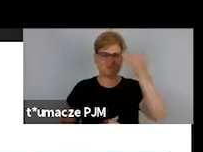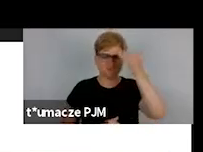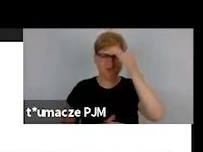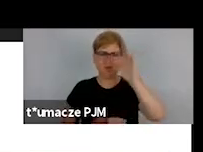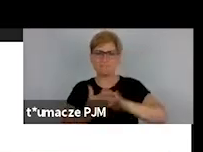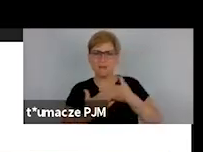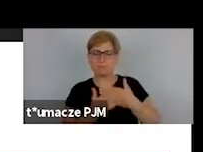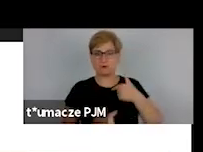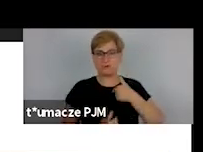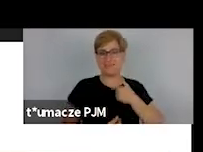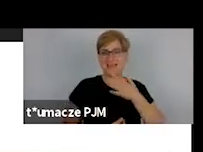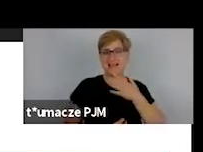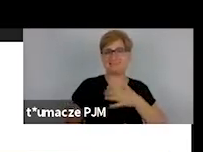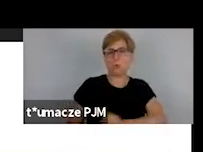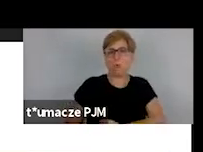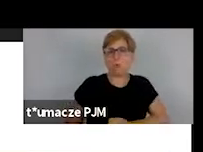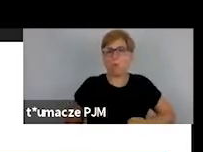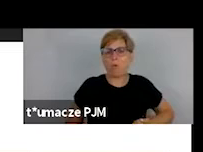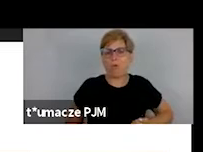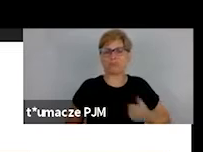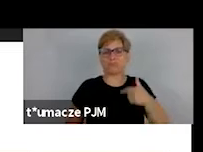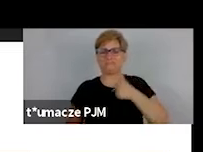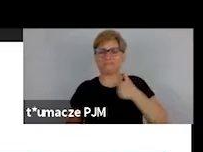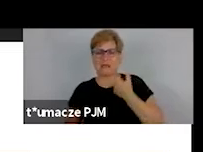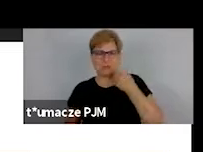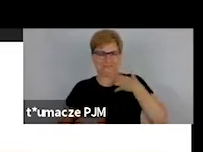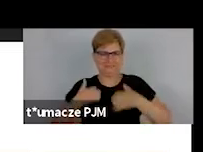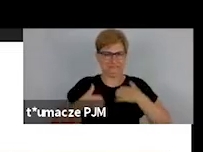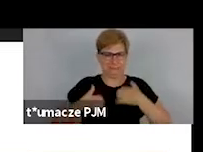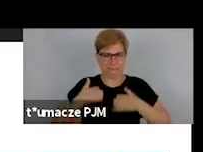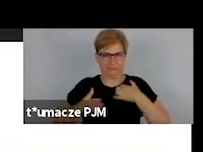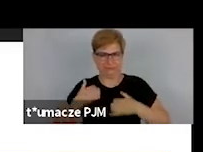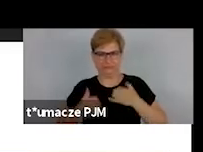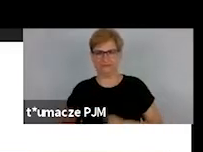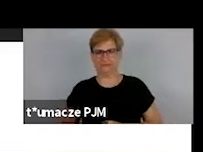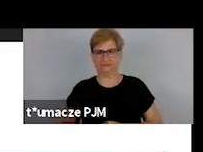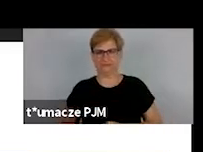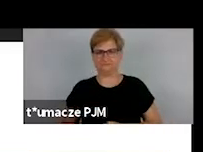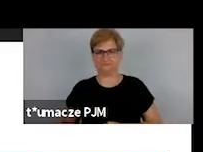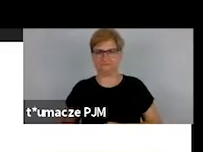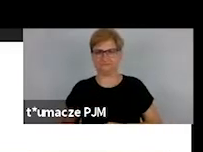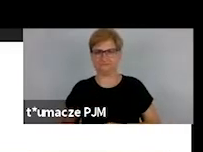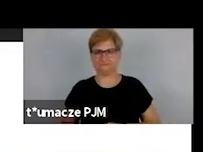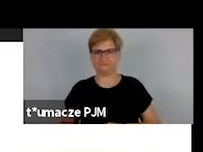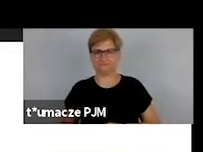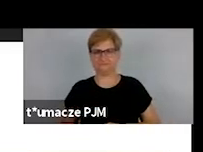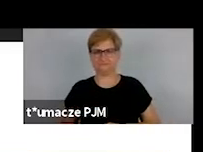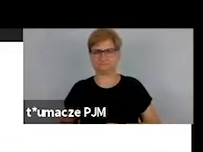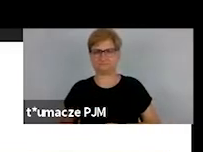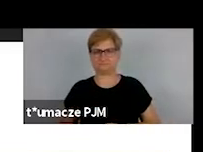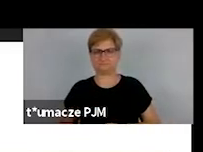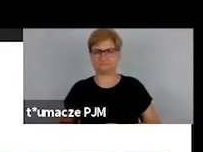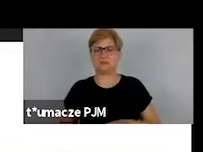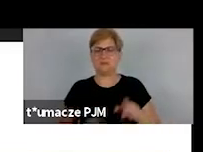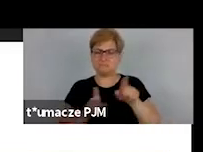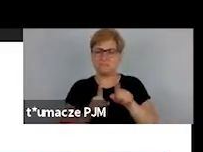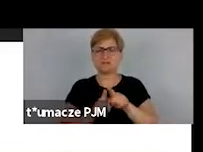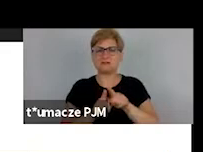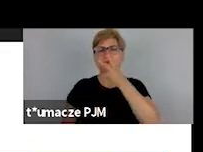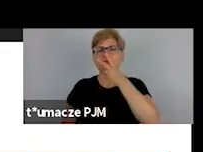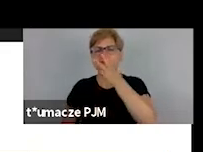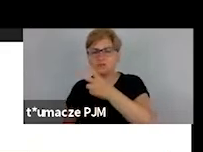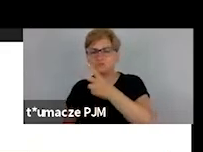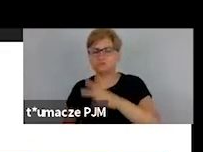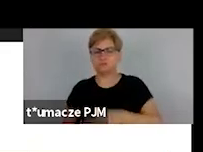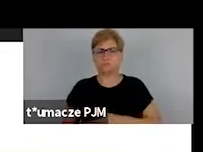So we saw the manifestation of that in Deep Sloat. Household hunger meant men were twice as likely to use